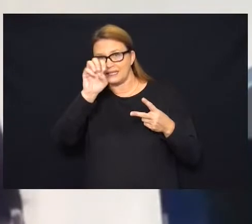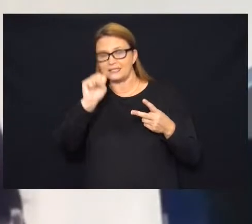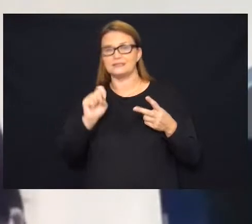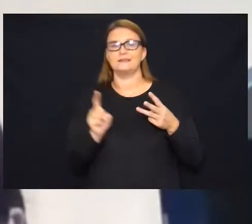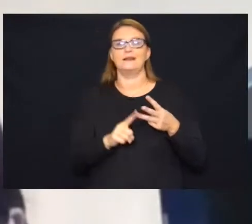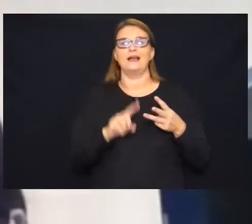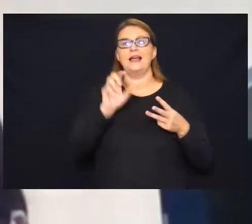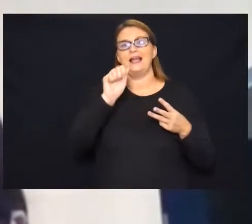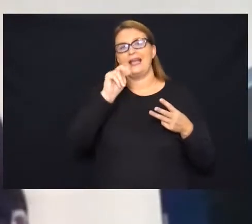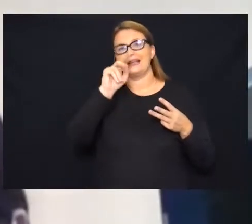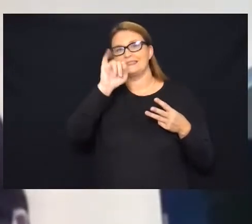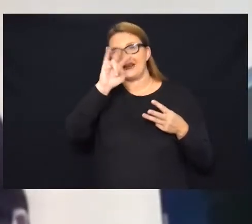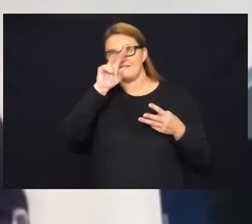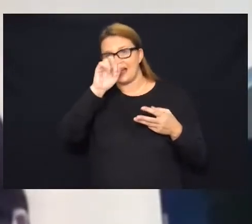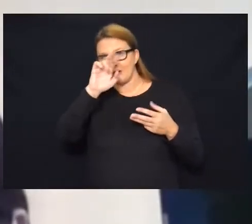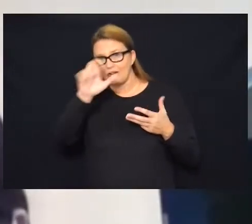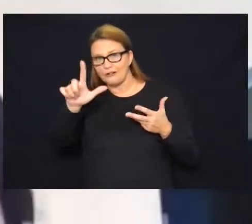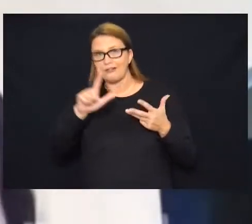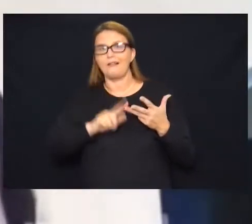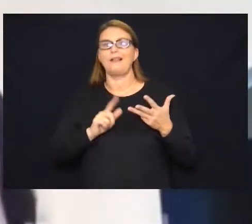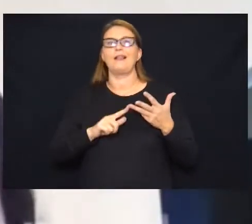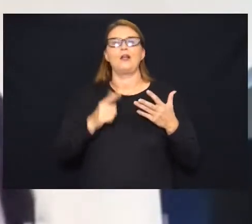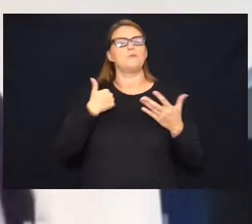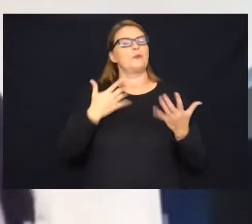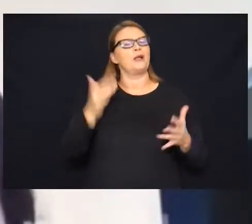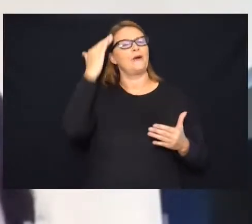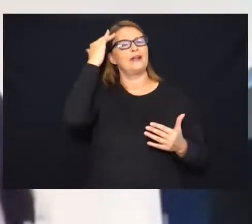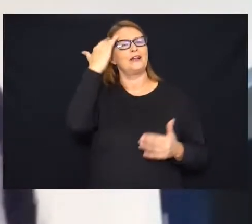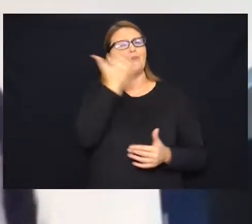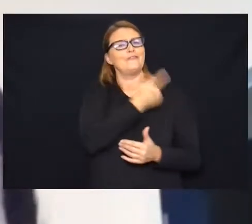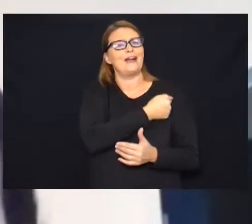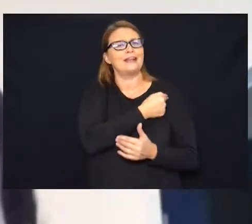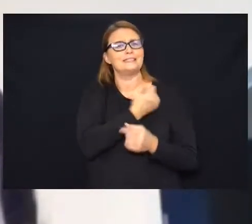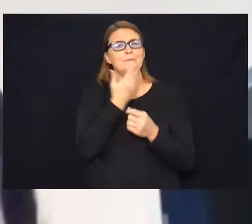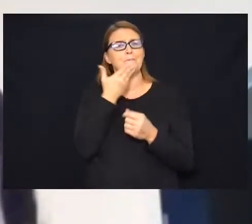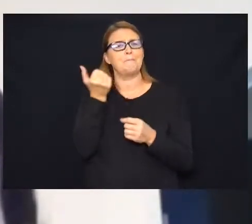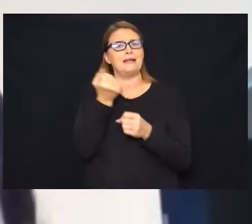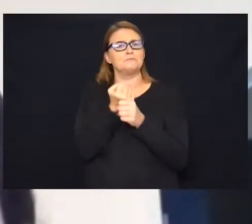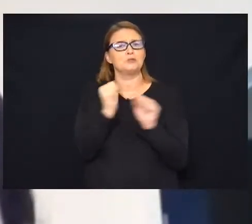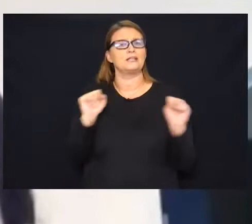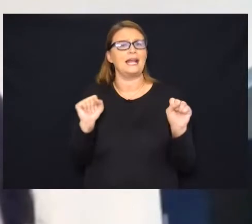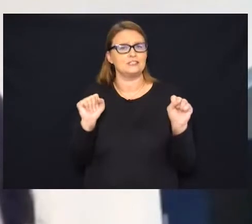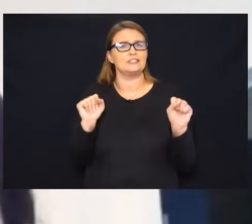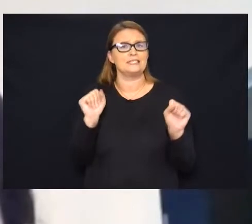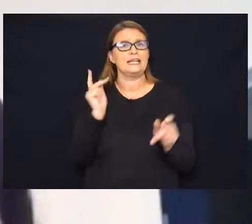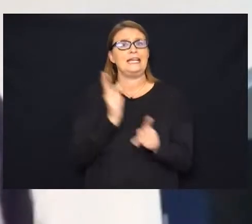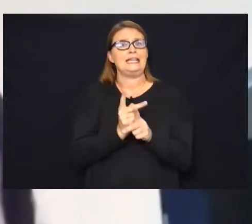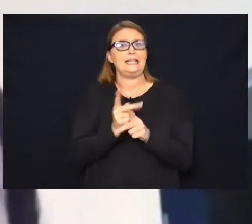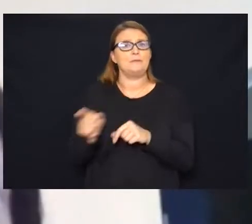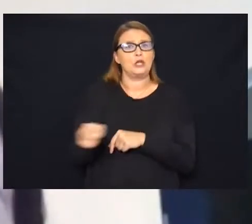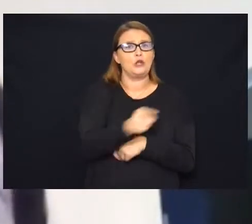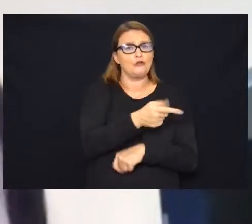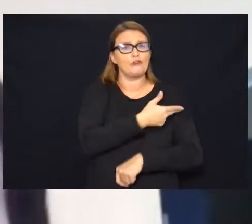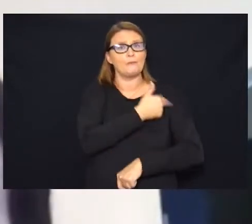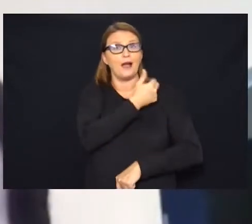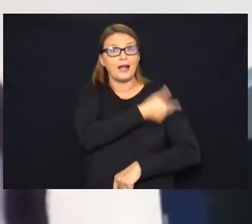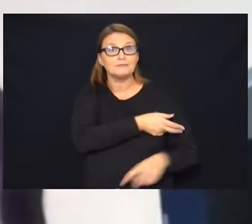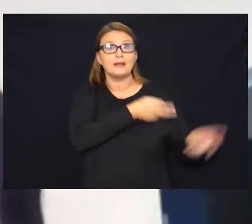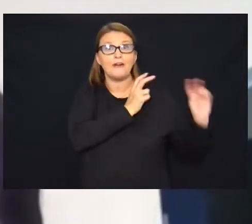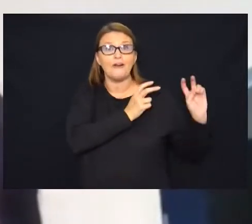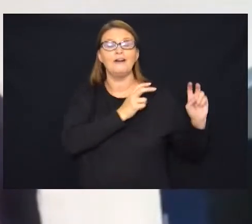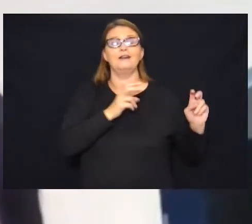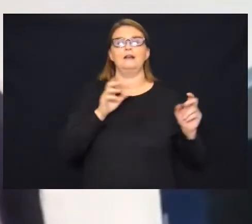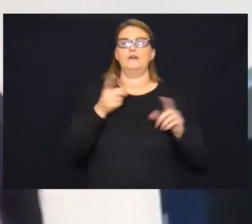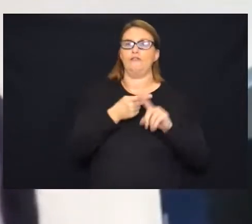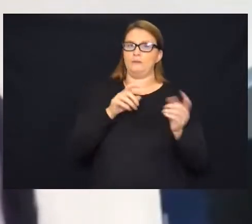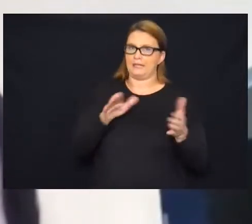antivirals coming out, but we still know that the vaccine is offering the best protection to keep people out of the hospital and from dying.